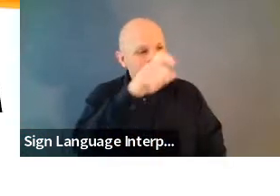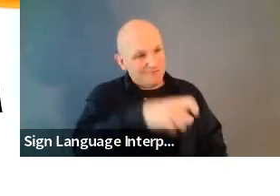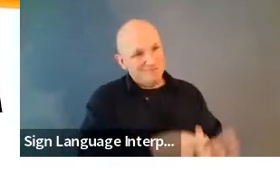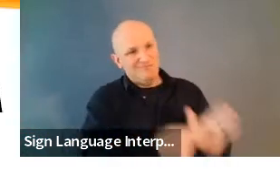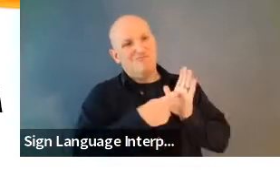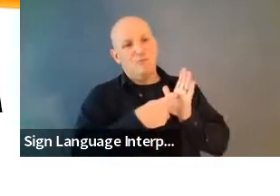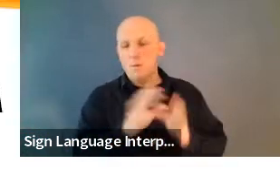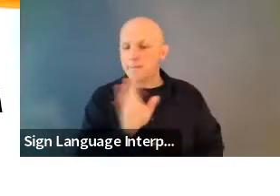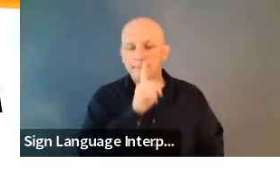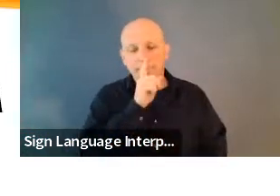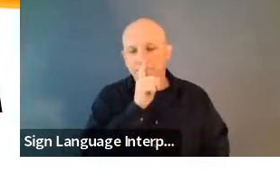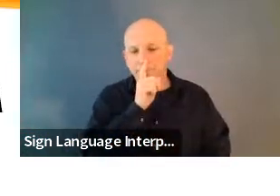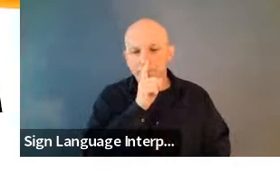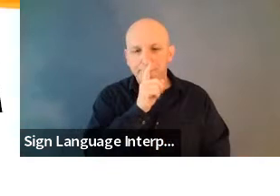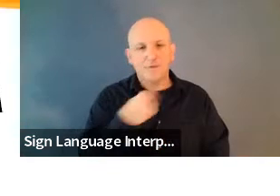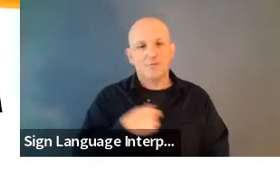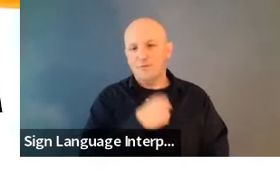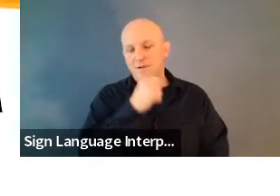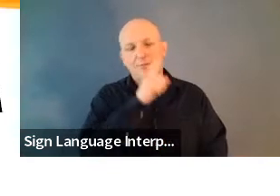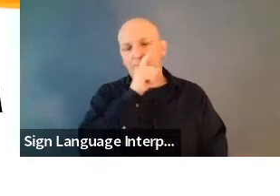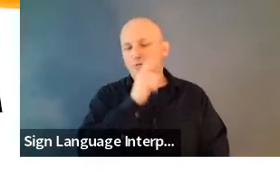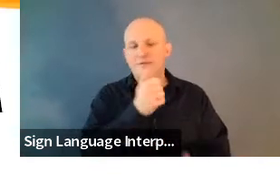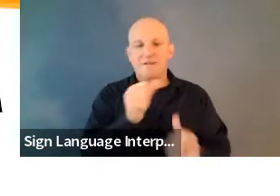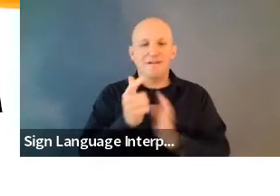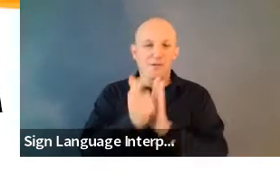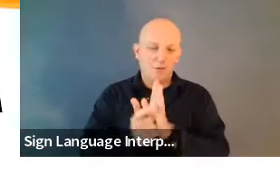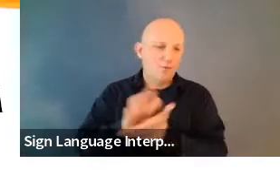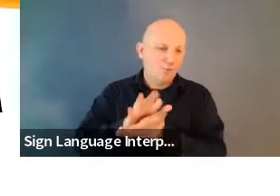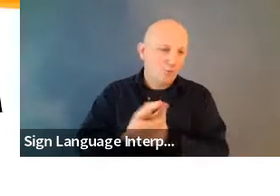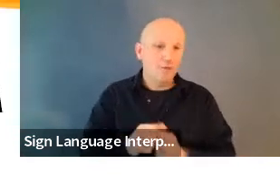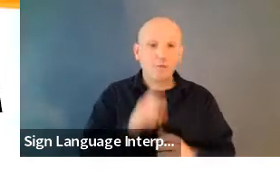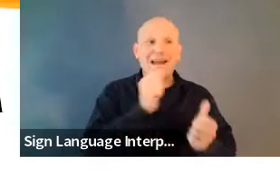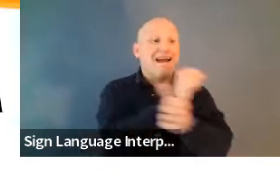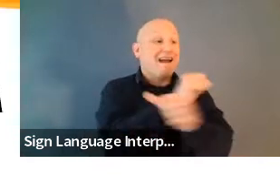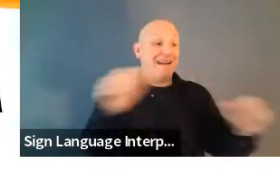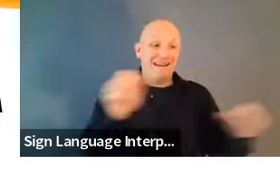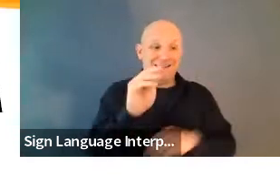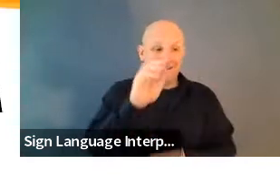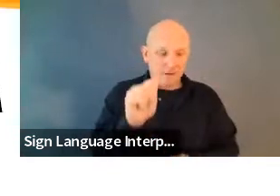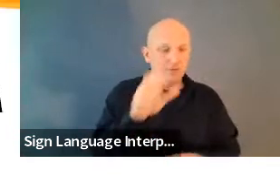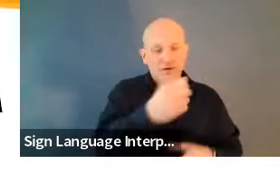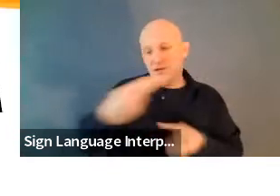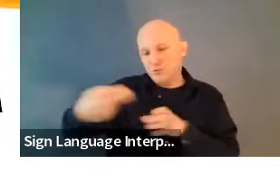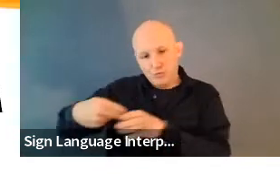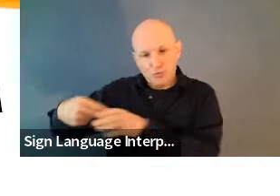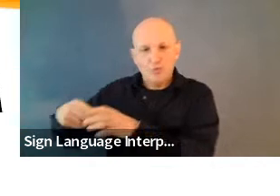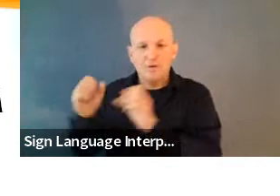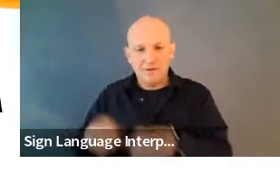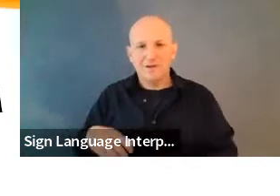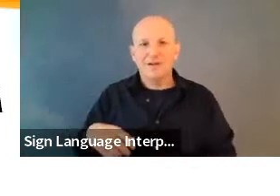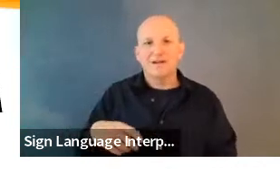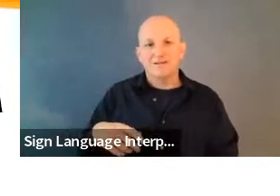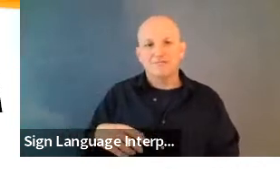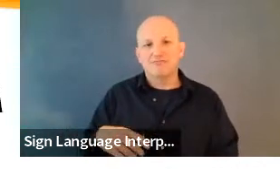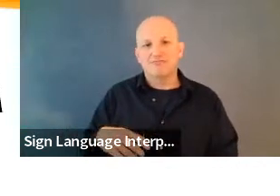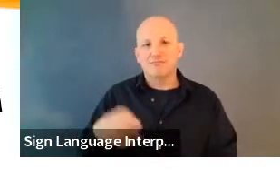Pathways program or by law schools. So students of any major could become Cal Law Scholars while completing their major that they